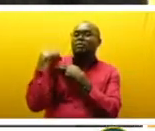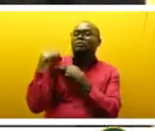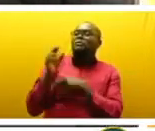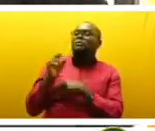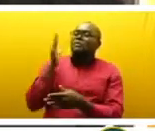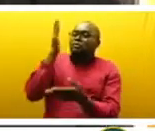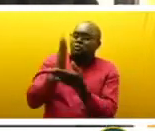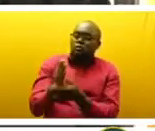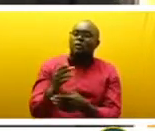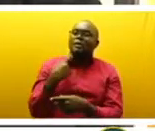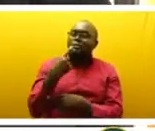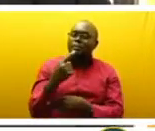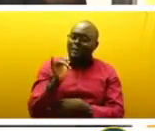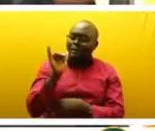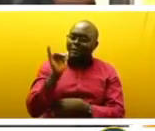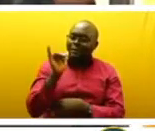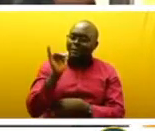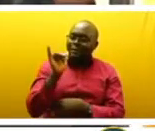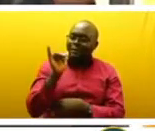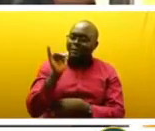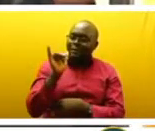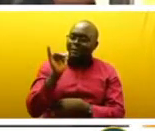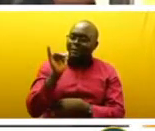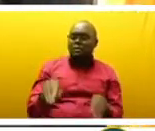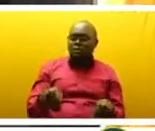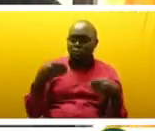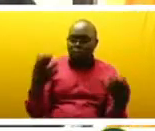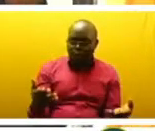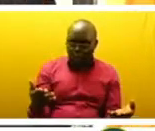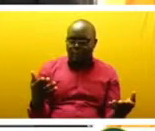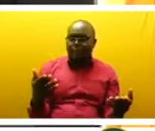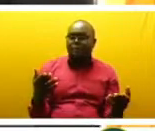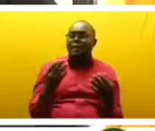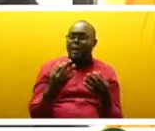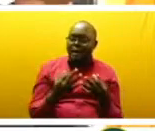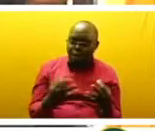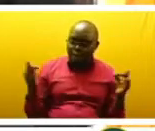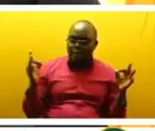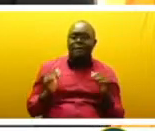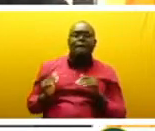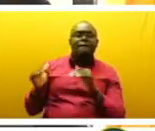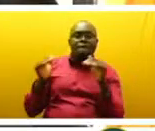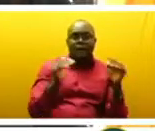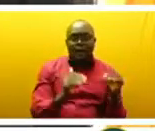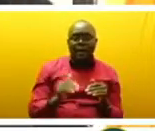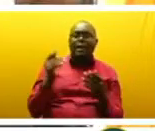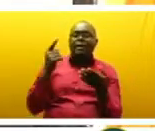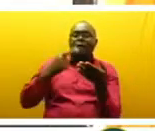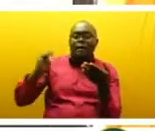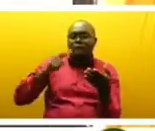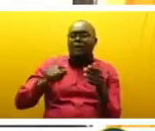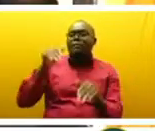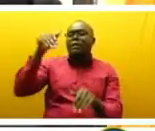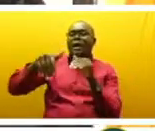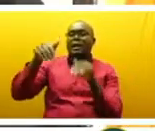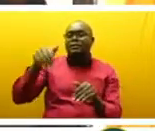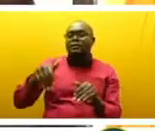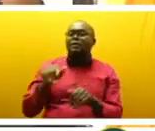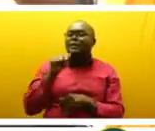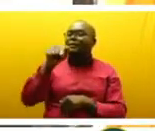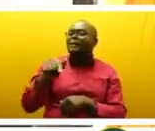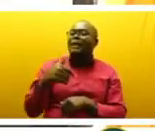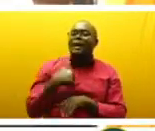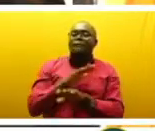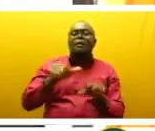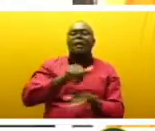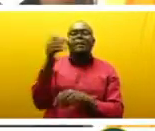is on IEBC to provide a free, fair, and verifiable election. There is no